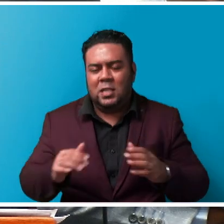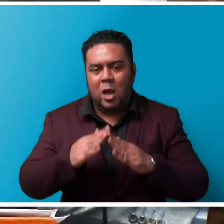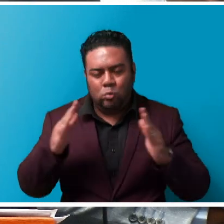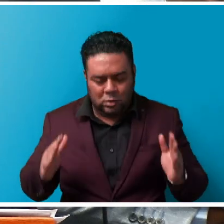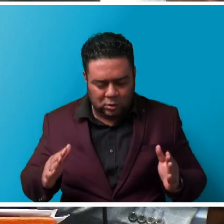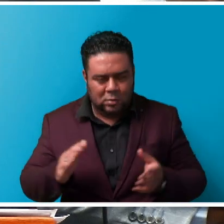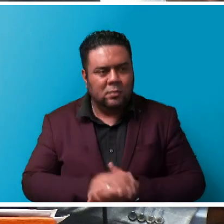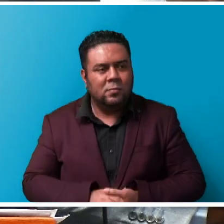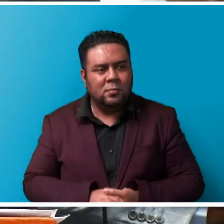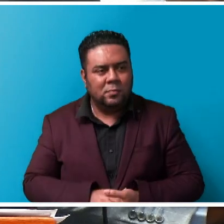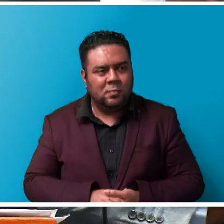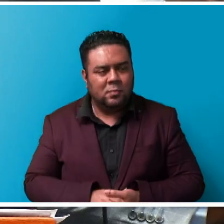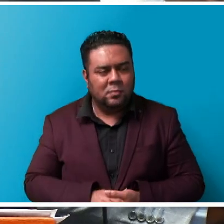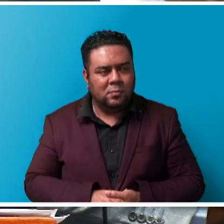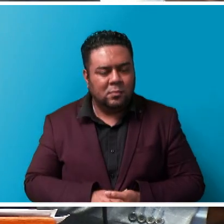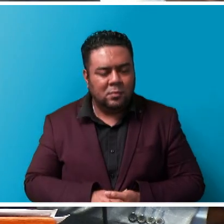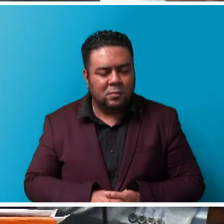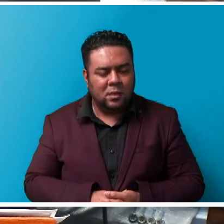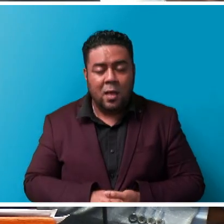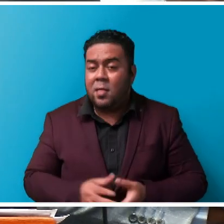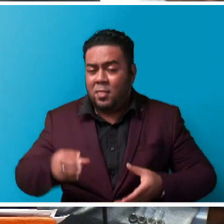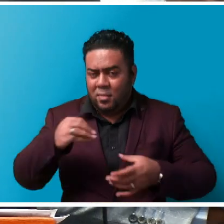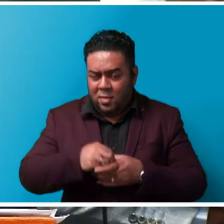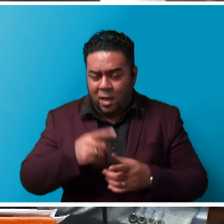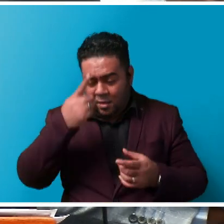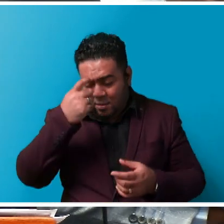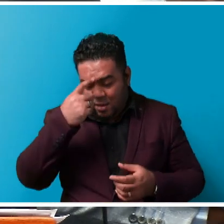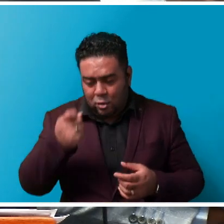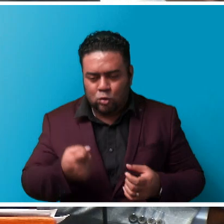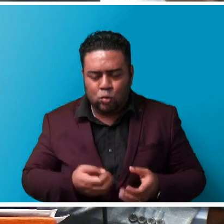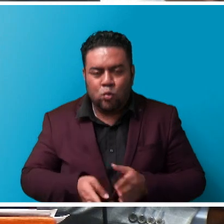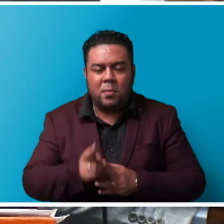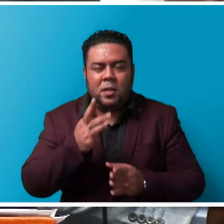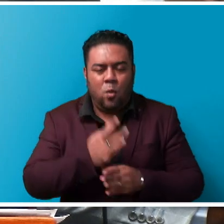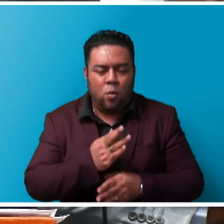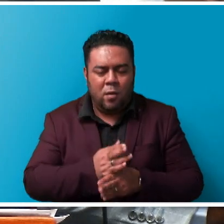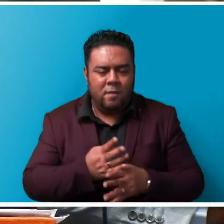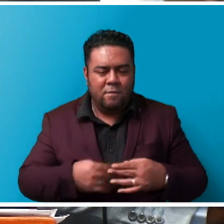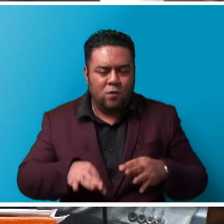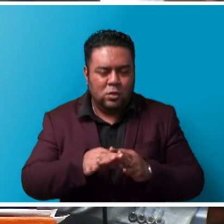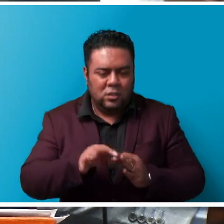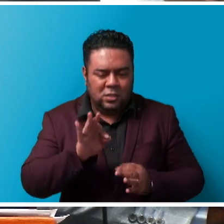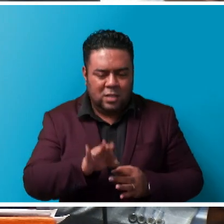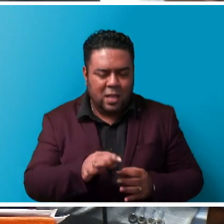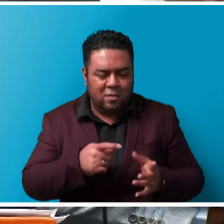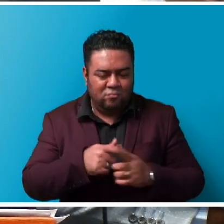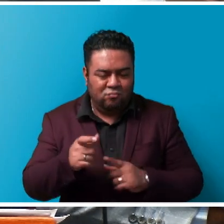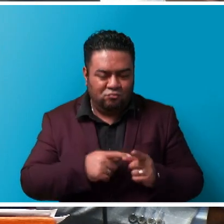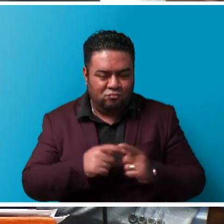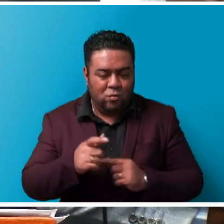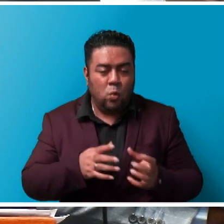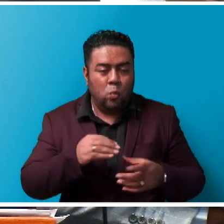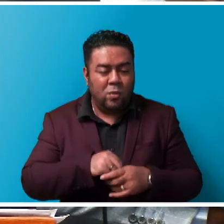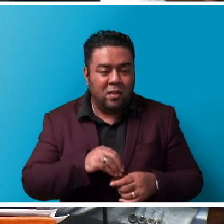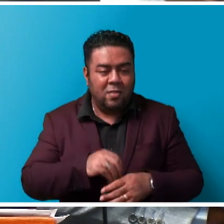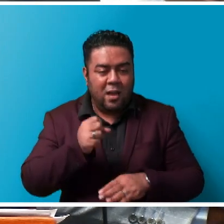residence. The intention too is to rebuild our workforce and capacity within the government,